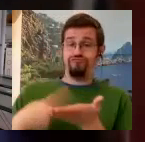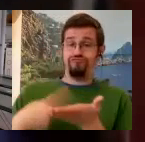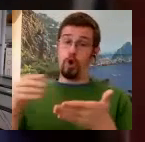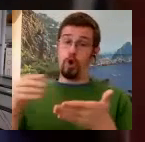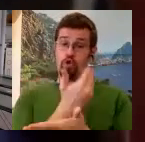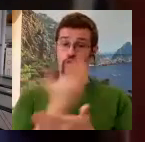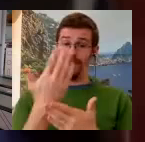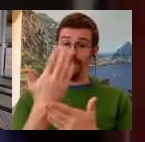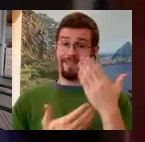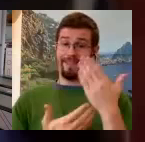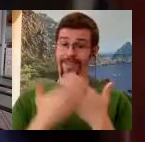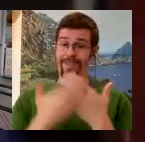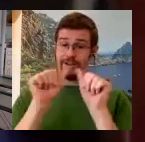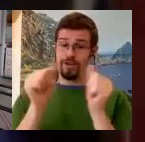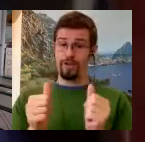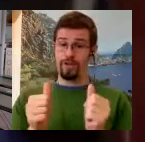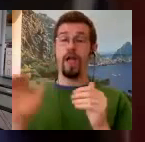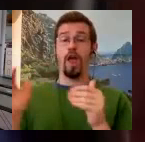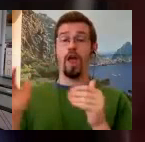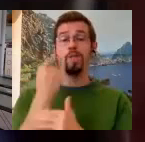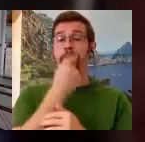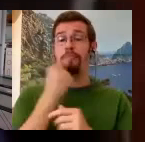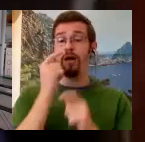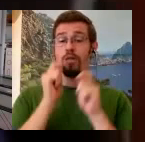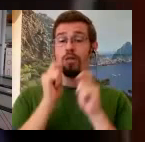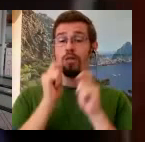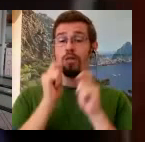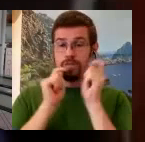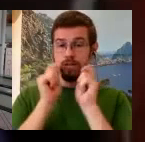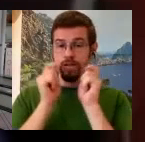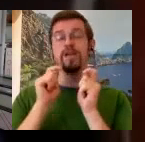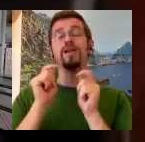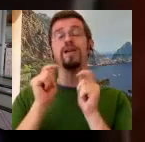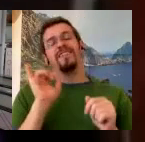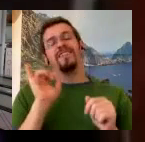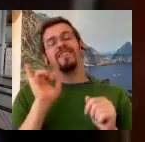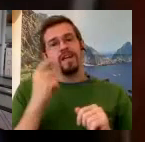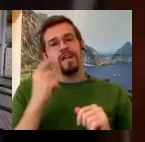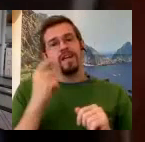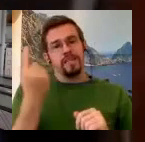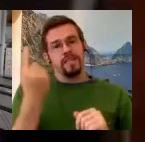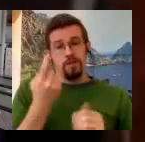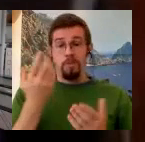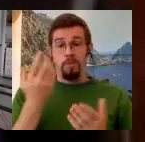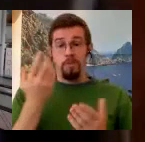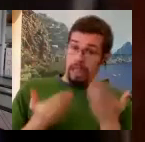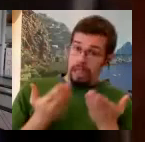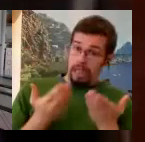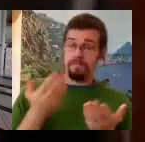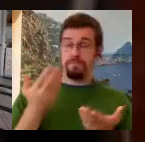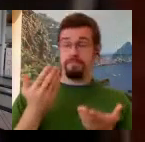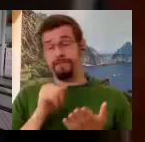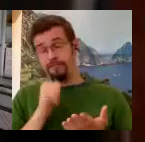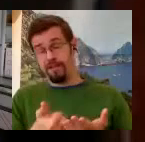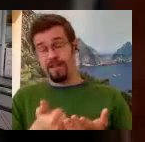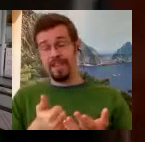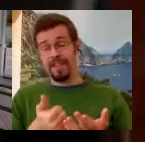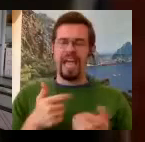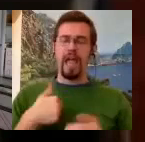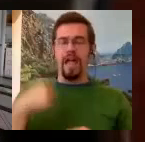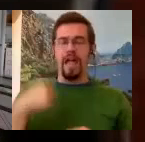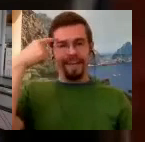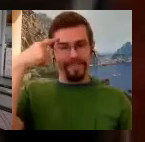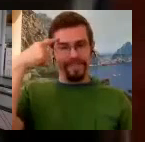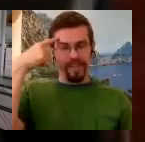mouth movements. That is something that we may or may not do. I think that there will be enough interest to make